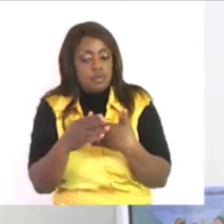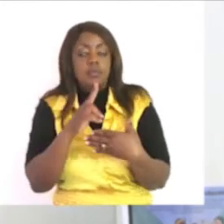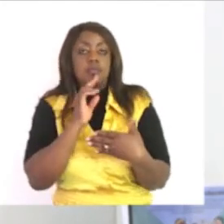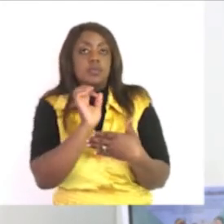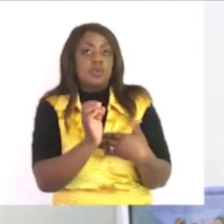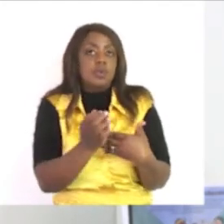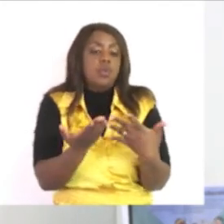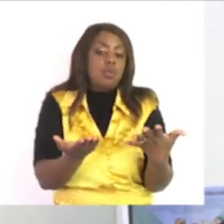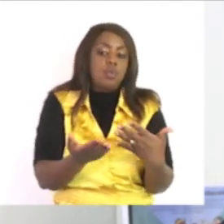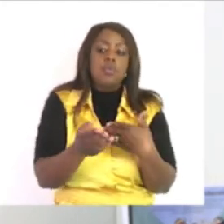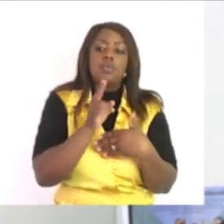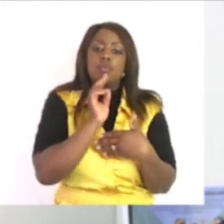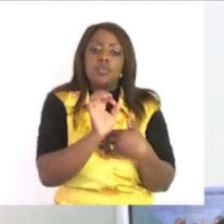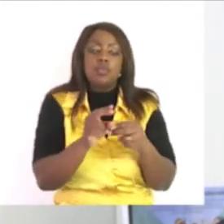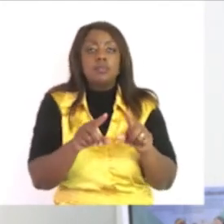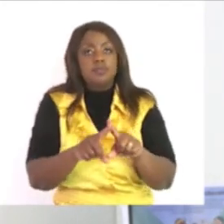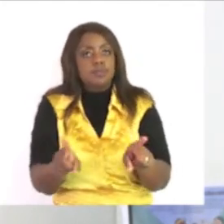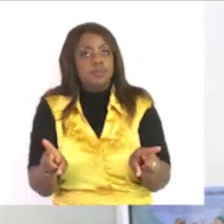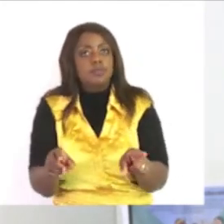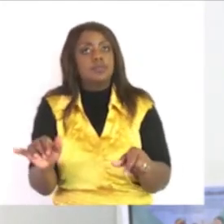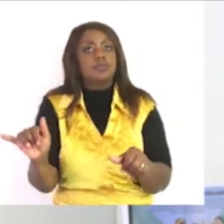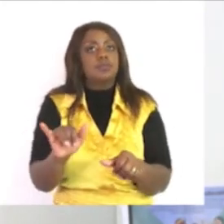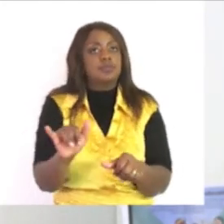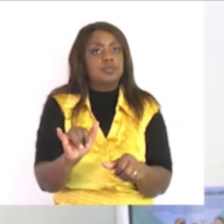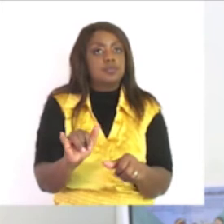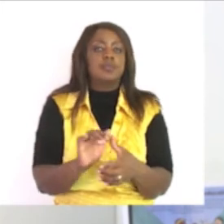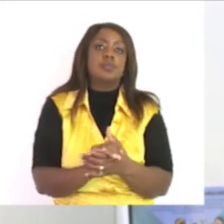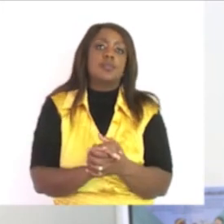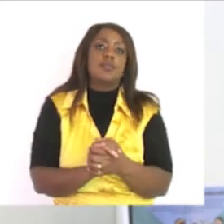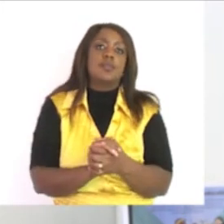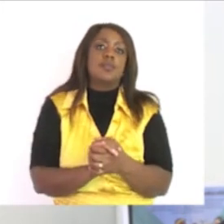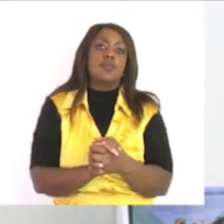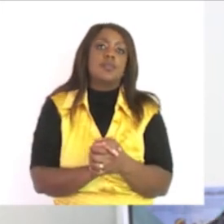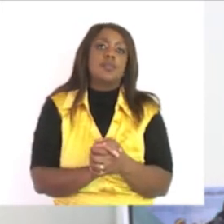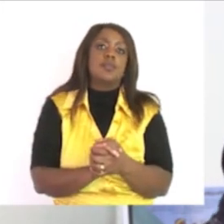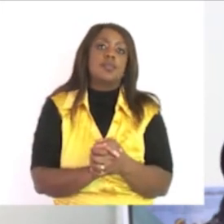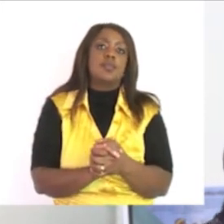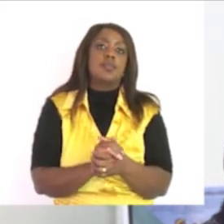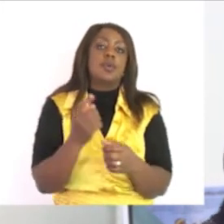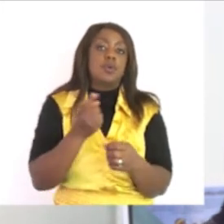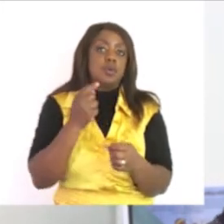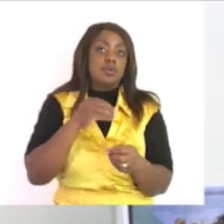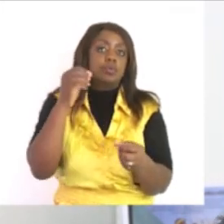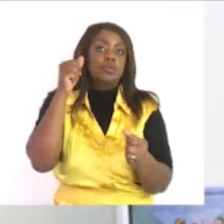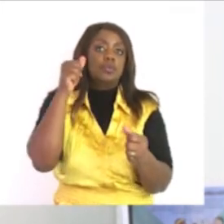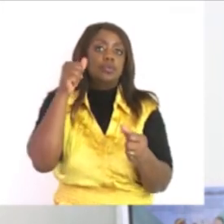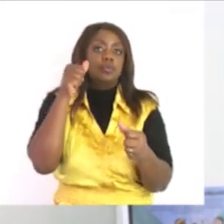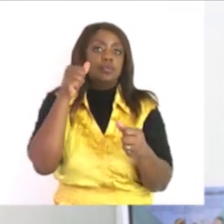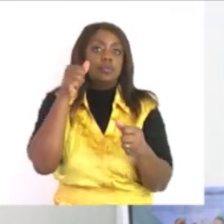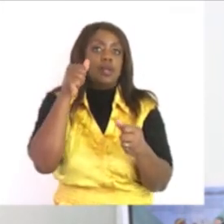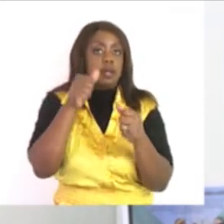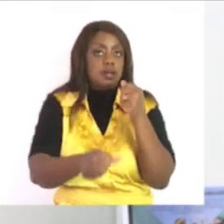your estimate so far? And the last one, which is a comment, you must indicate whether your estimate